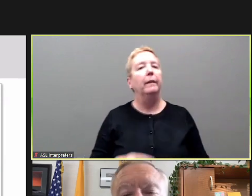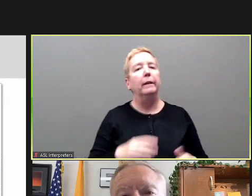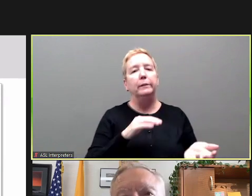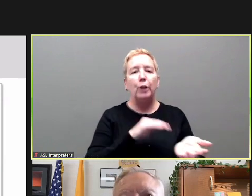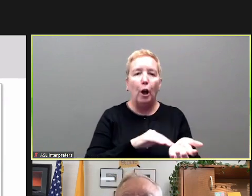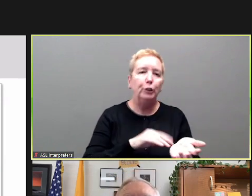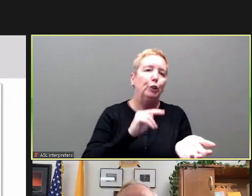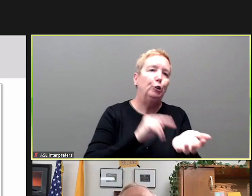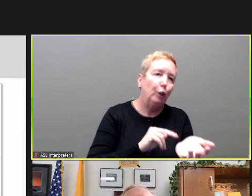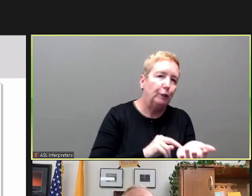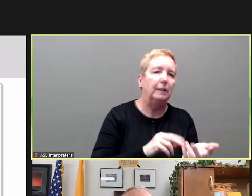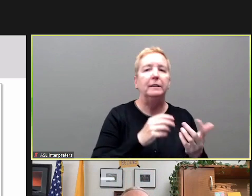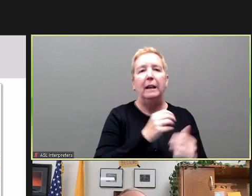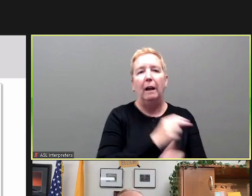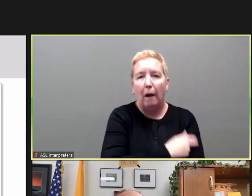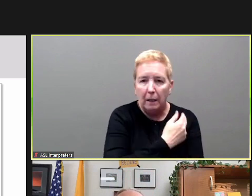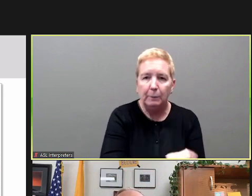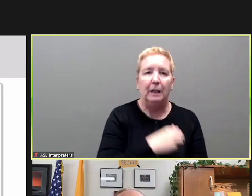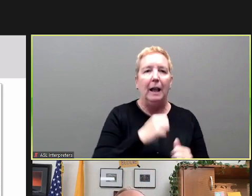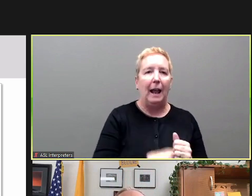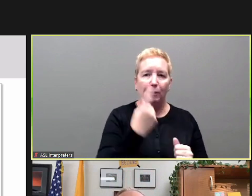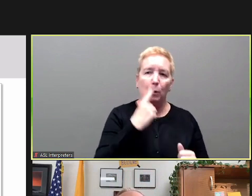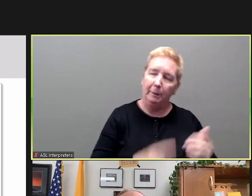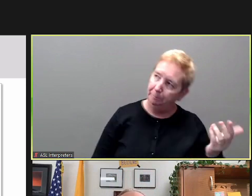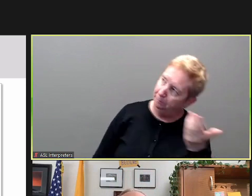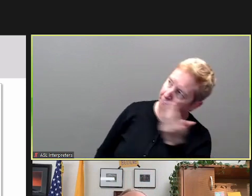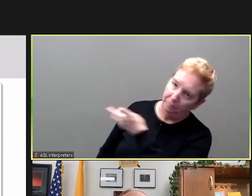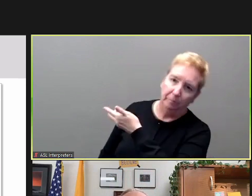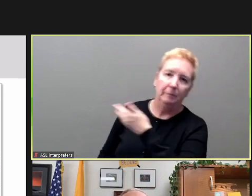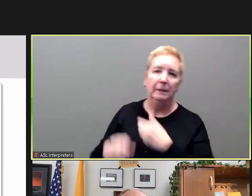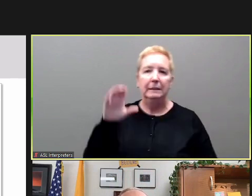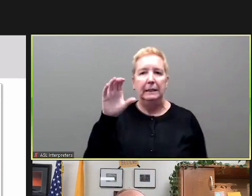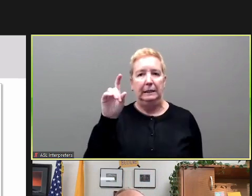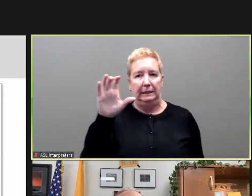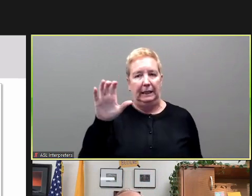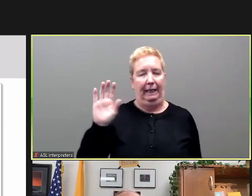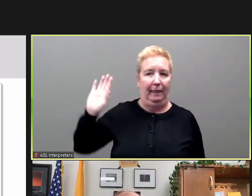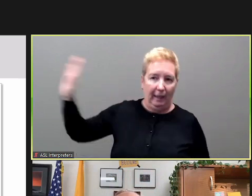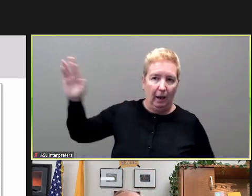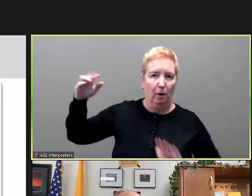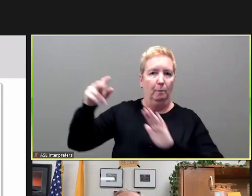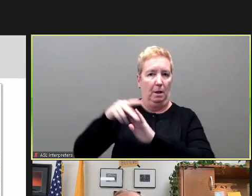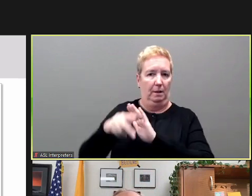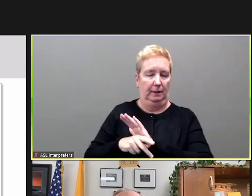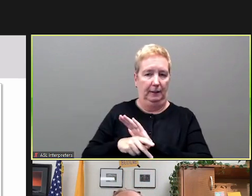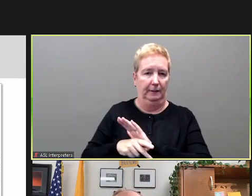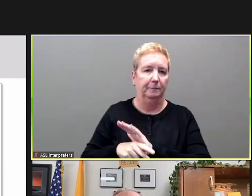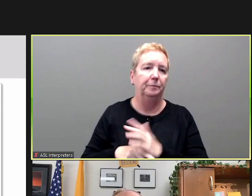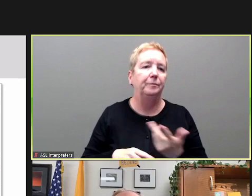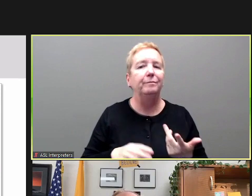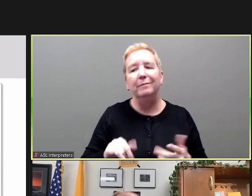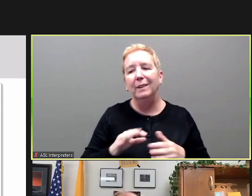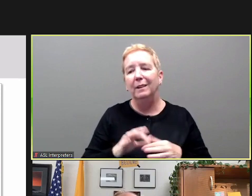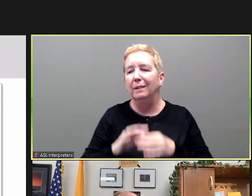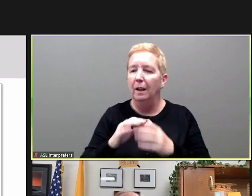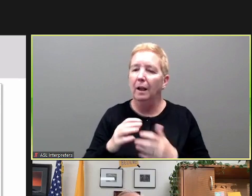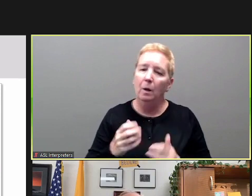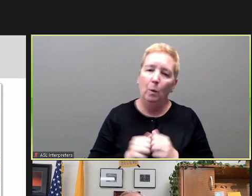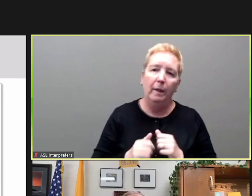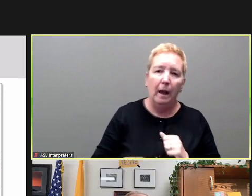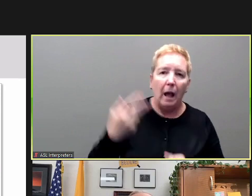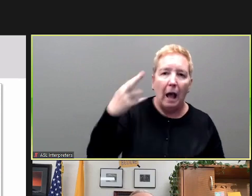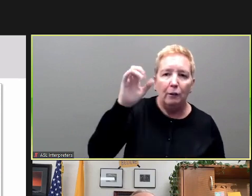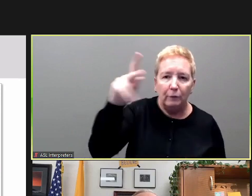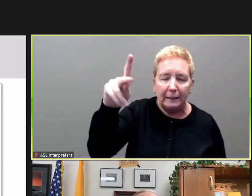New Mexicans to that little map about or all high-risk New Mexicans and